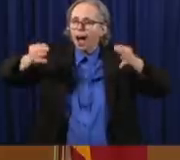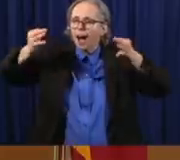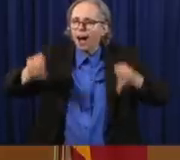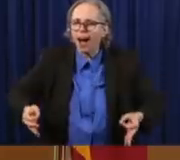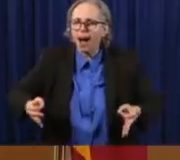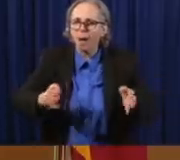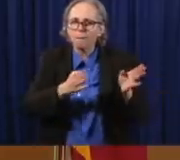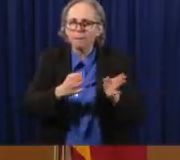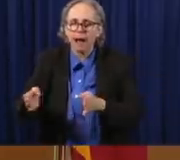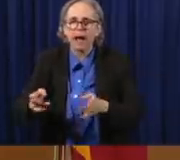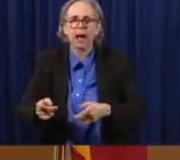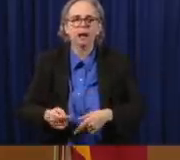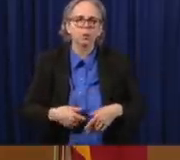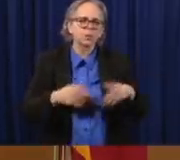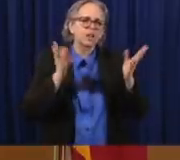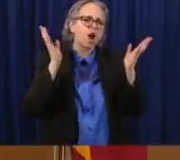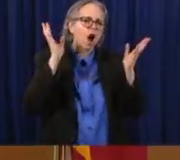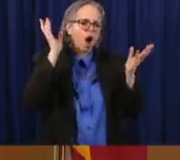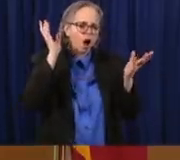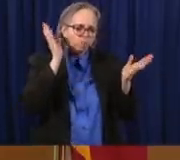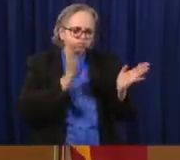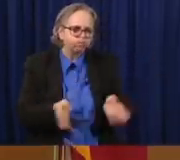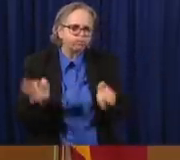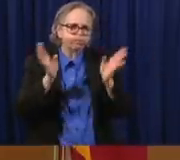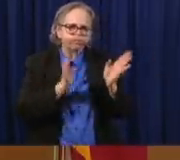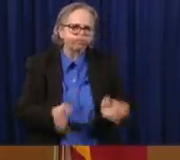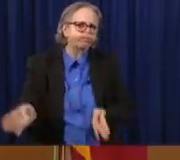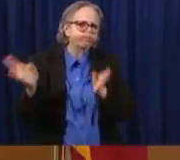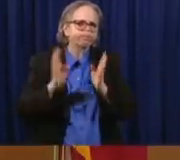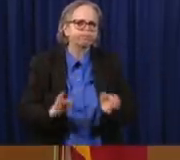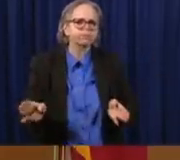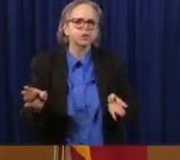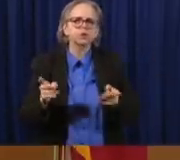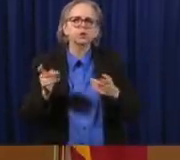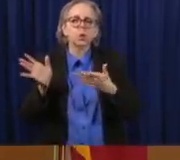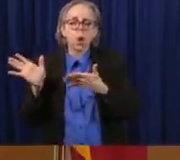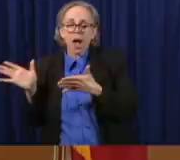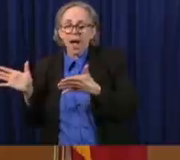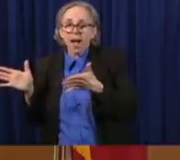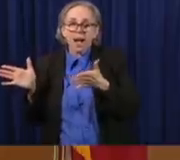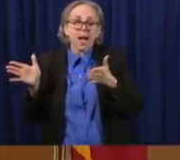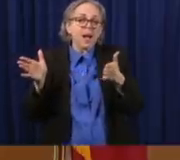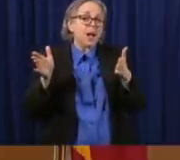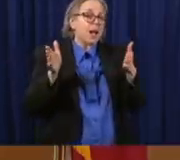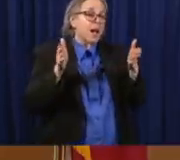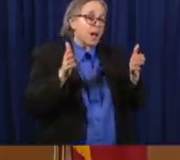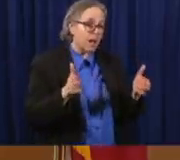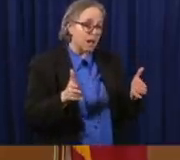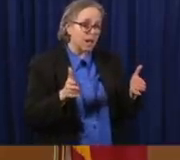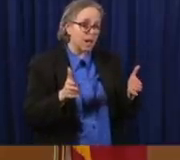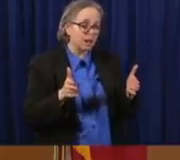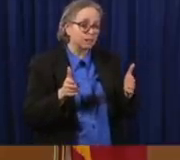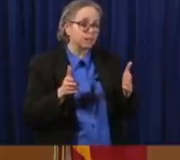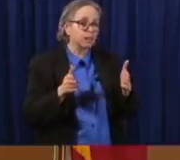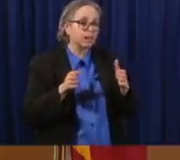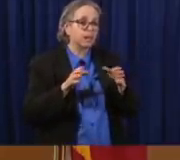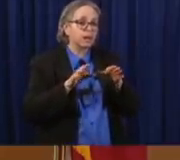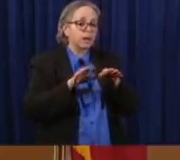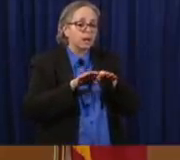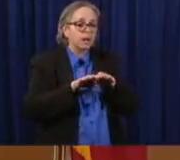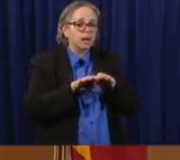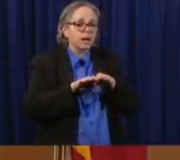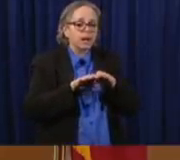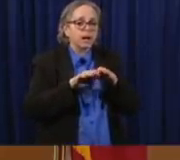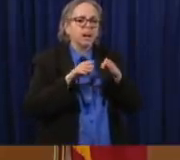plan to start Ohio back, and we're going to start doing that, implementing that plan on